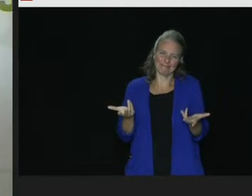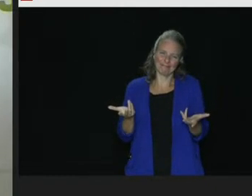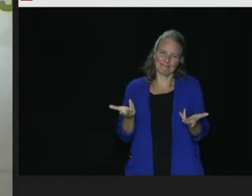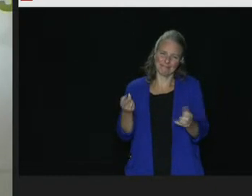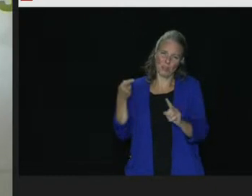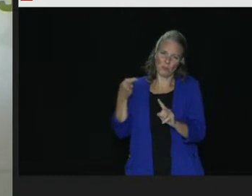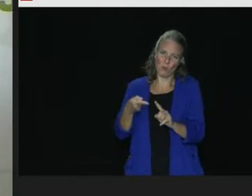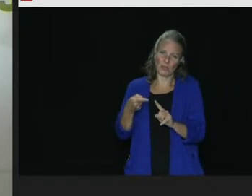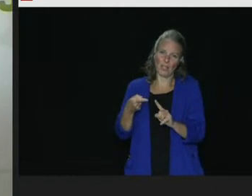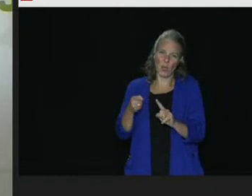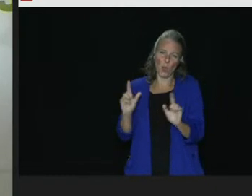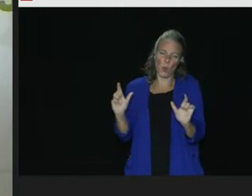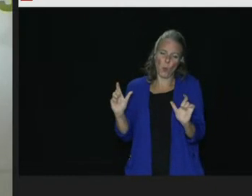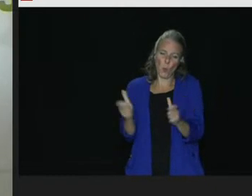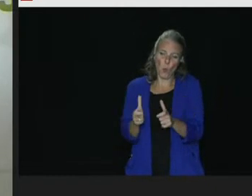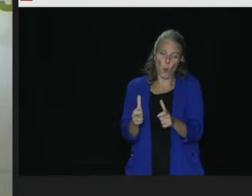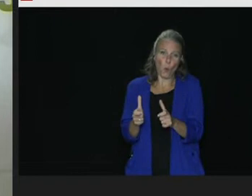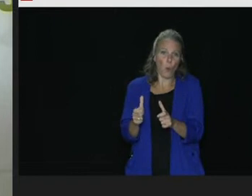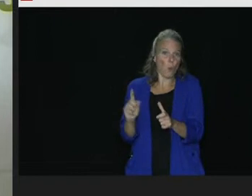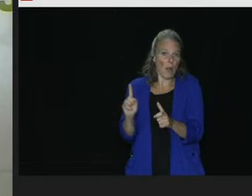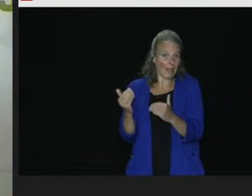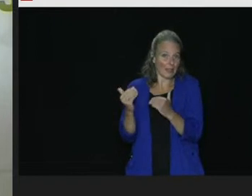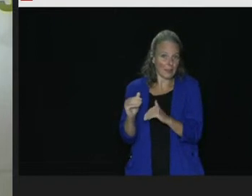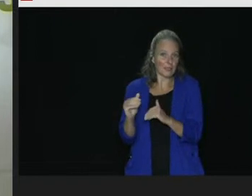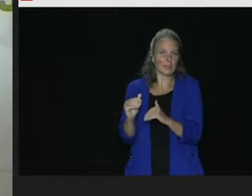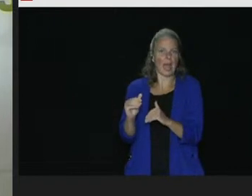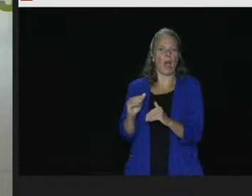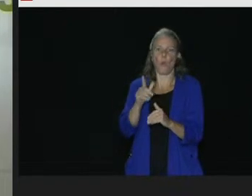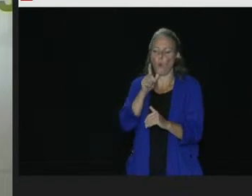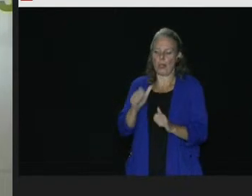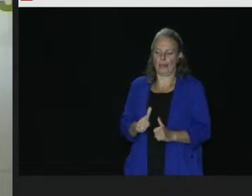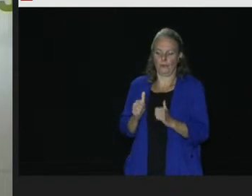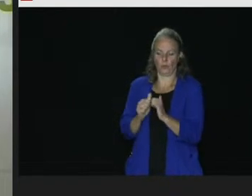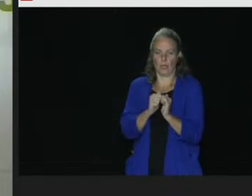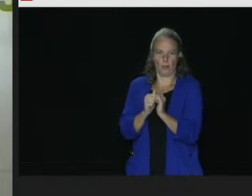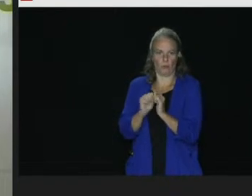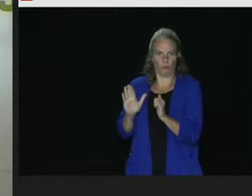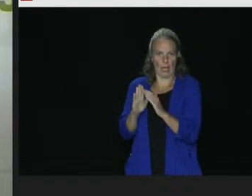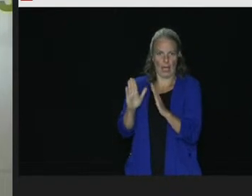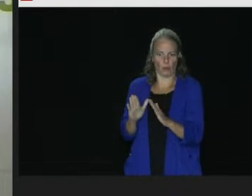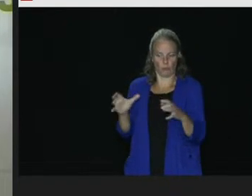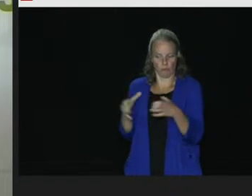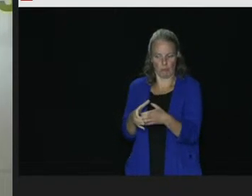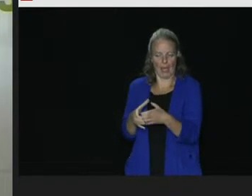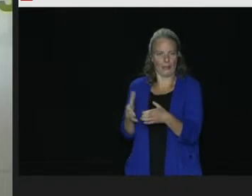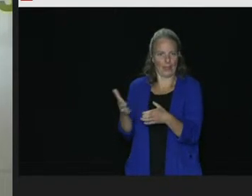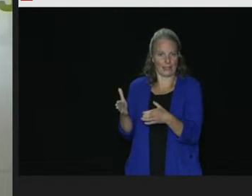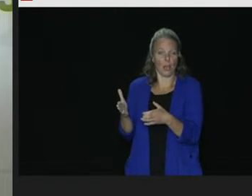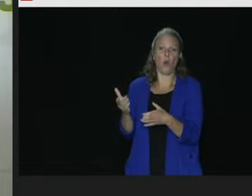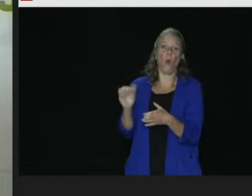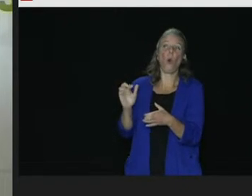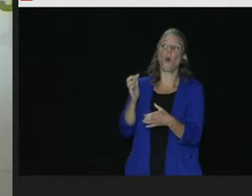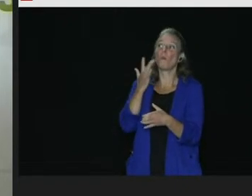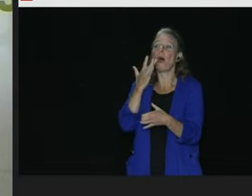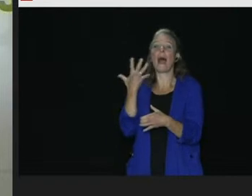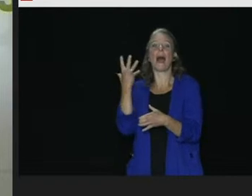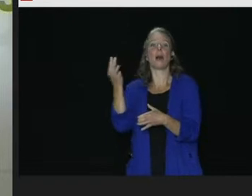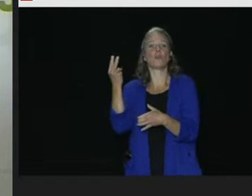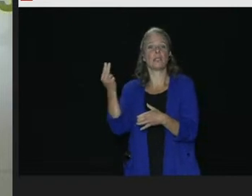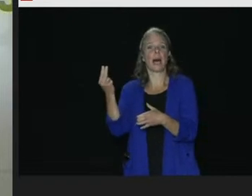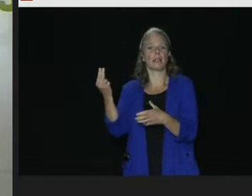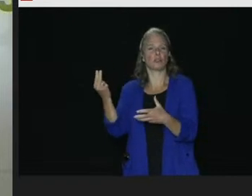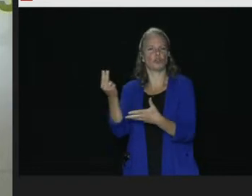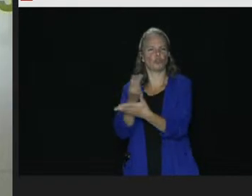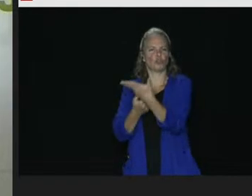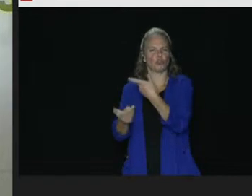the gatherings to your household members, and having things outdoors as much as possible. So